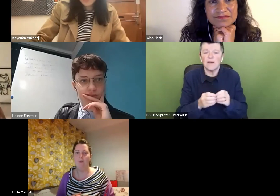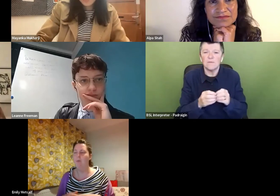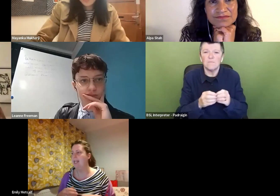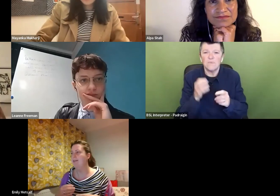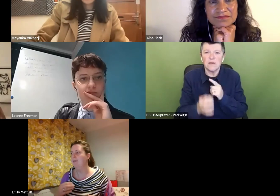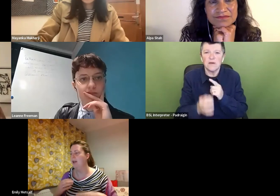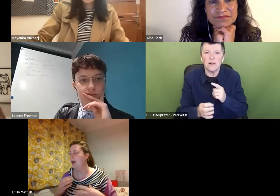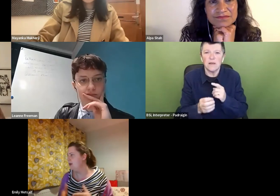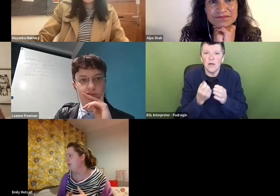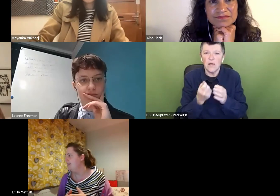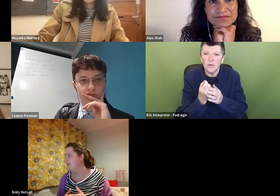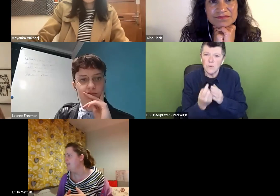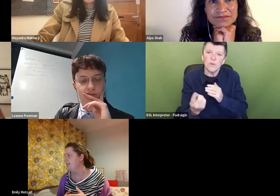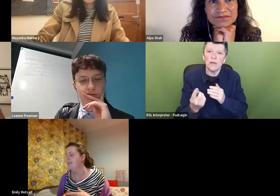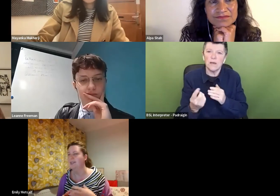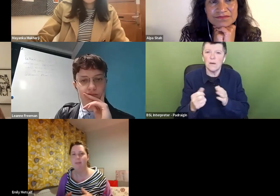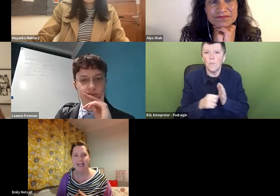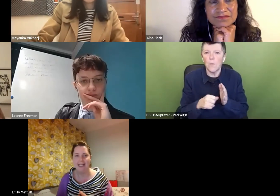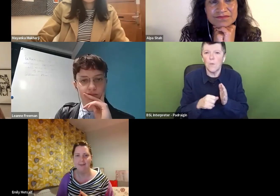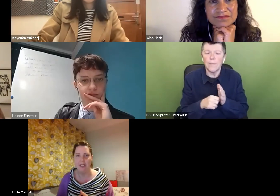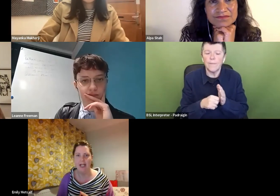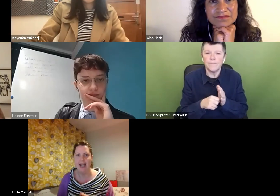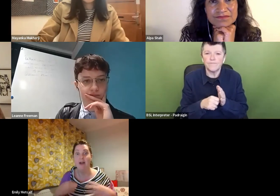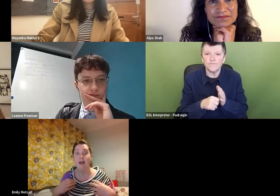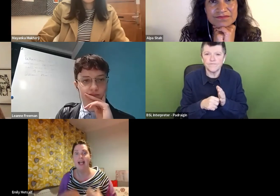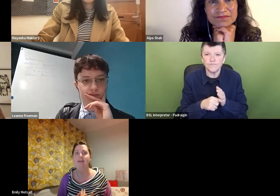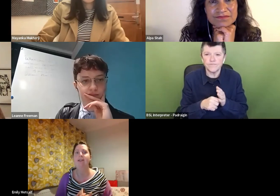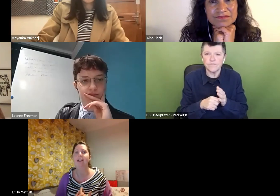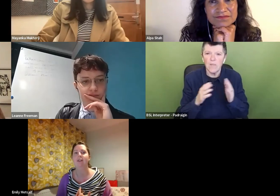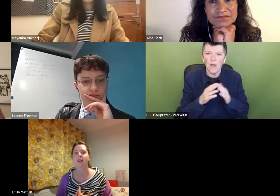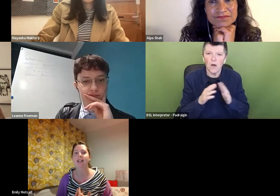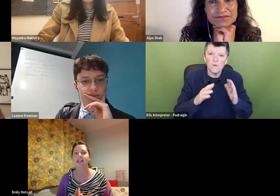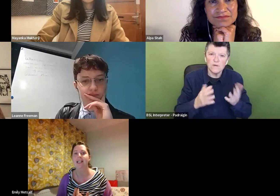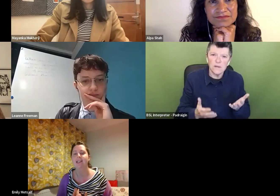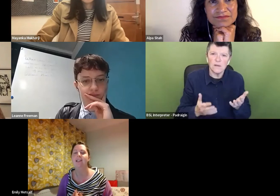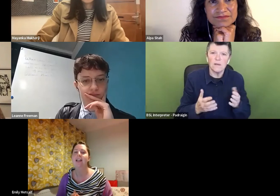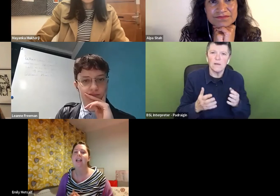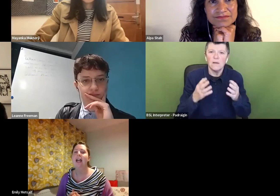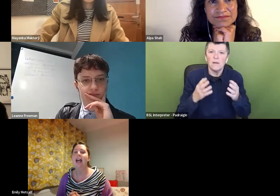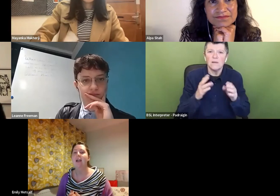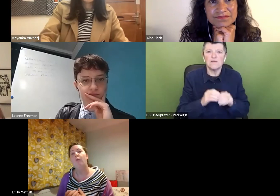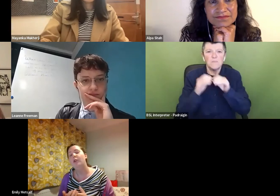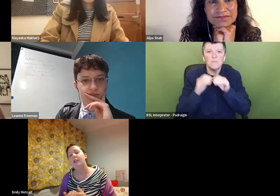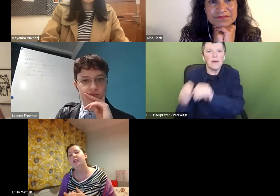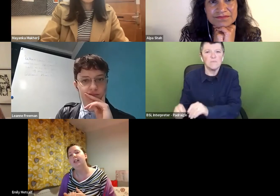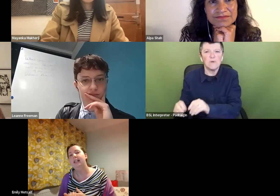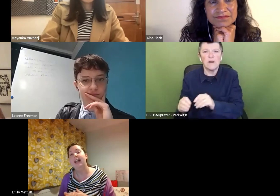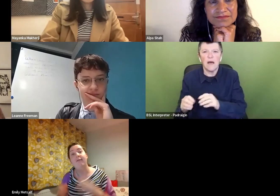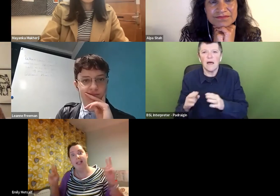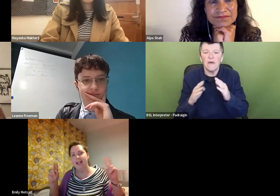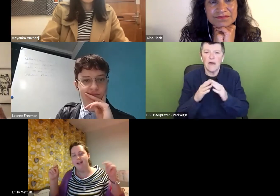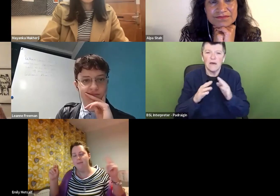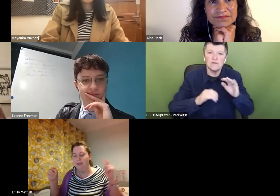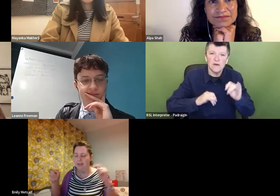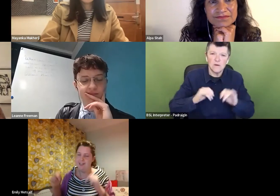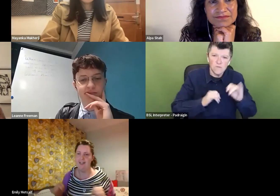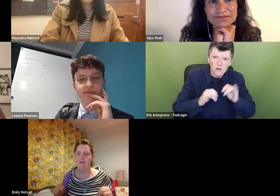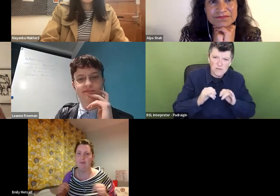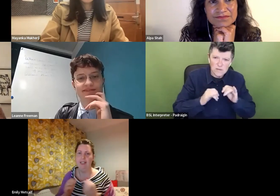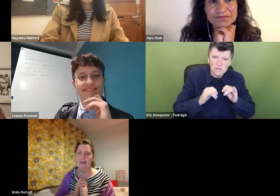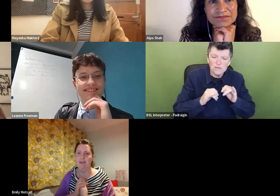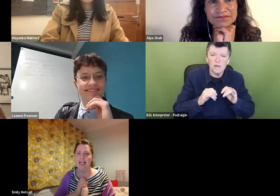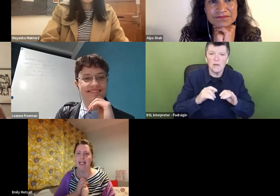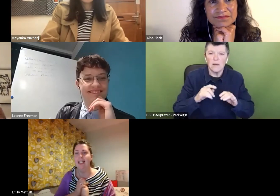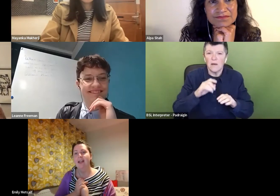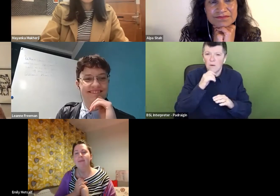problem with homelessness, displacement, and our housing crisis? And would levelling up as